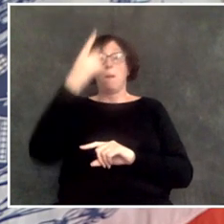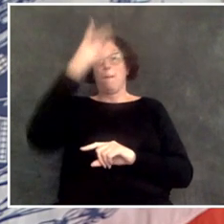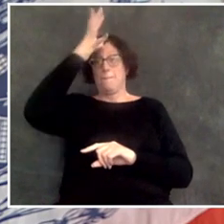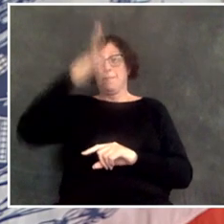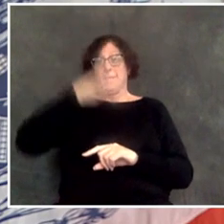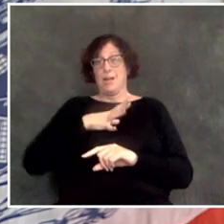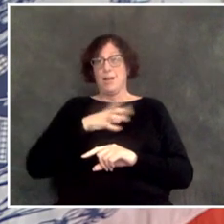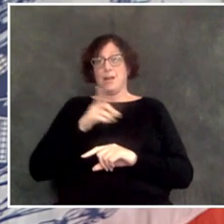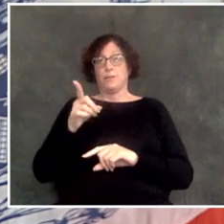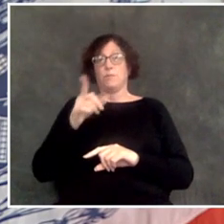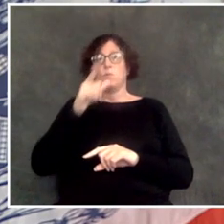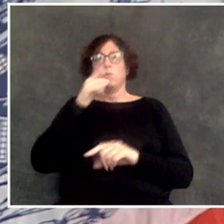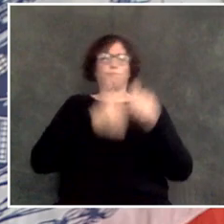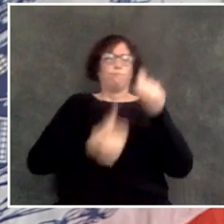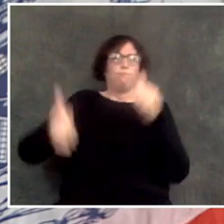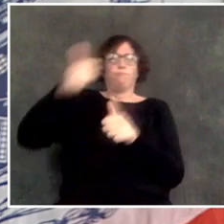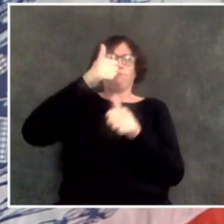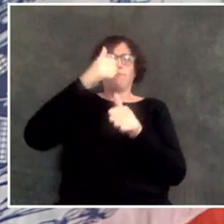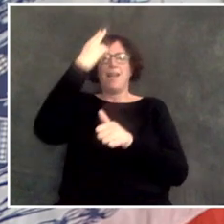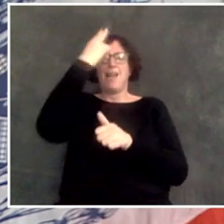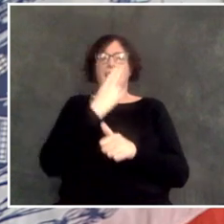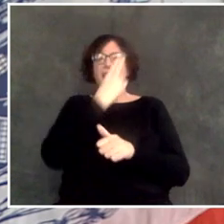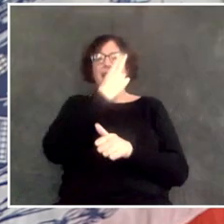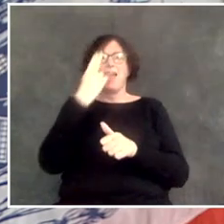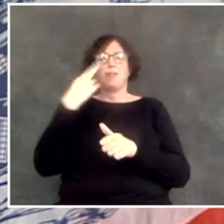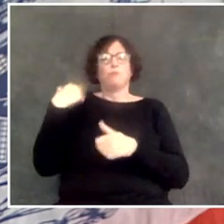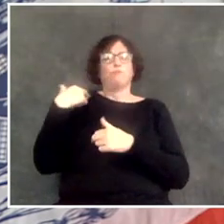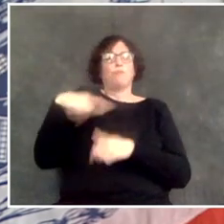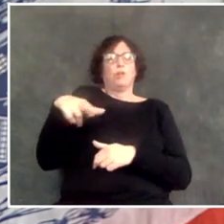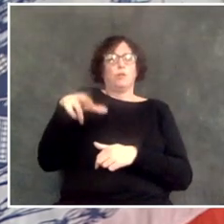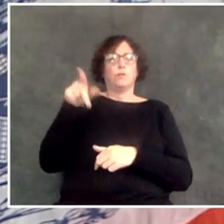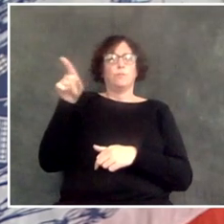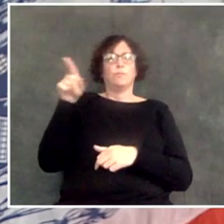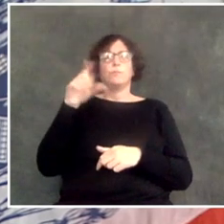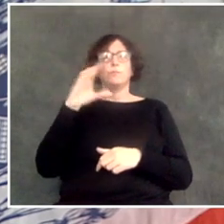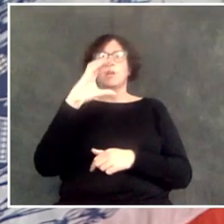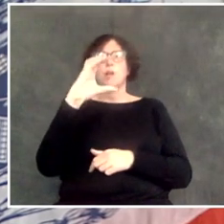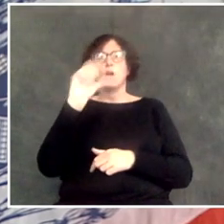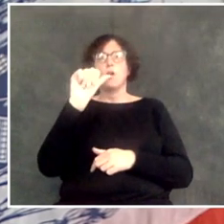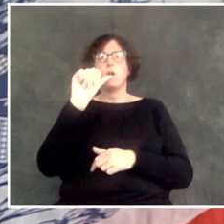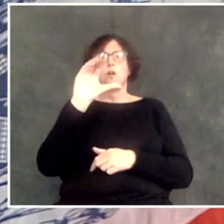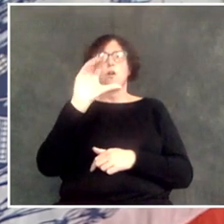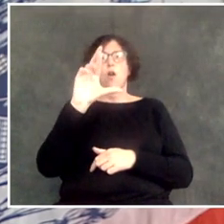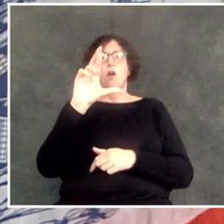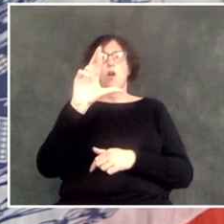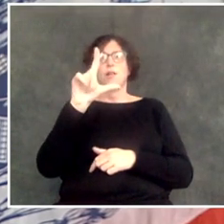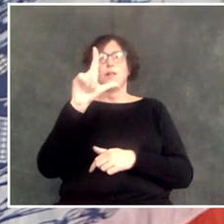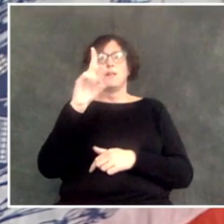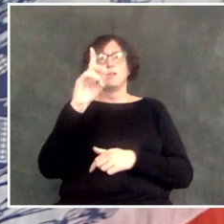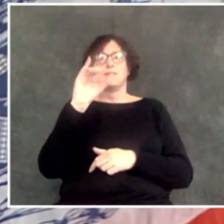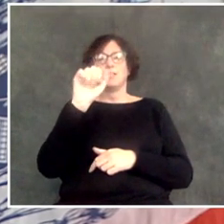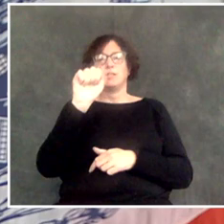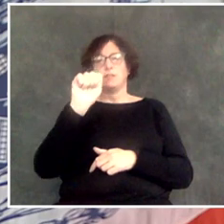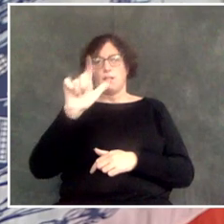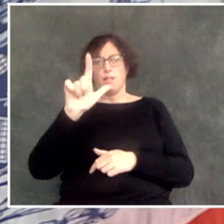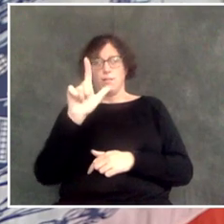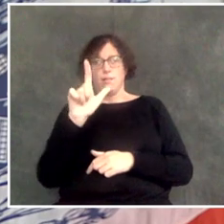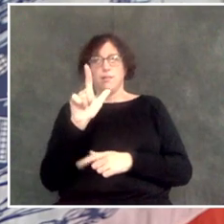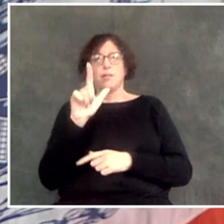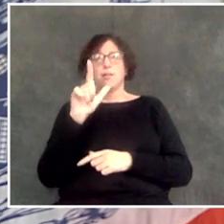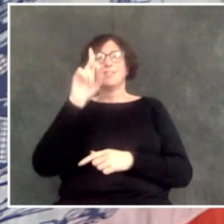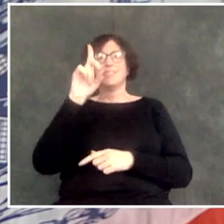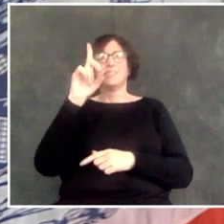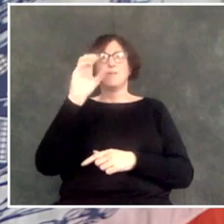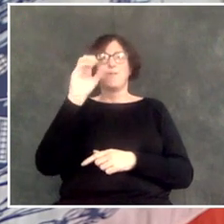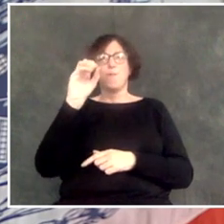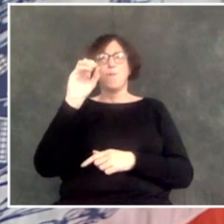appreciate that. They want to hear the truth. They want to hear what we're about to go through, even if it's going to be tough. People would much rather